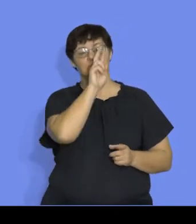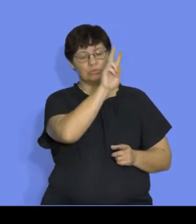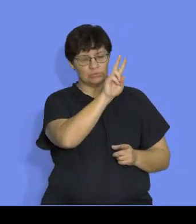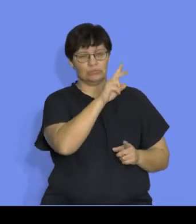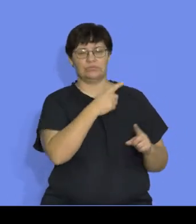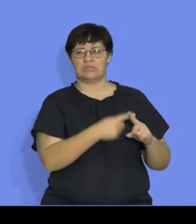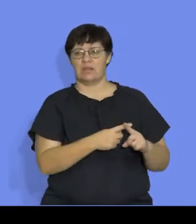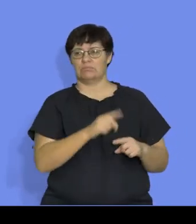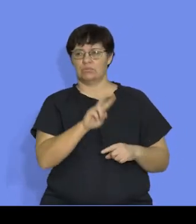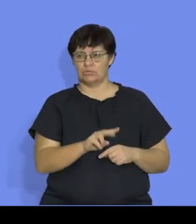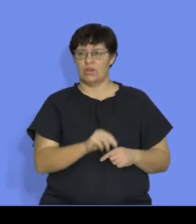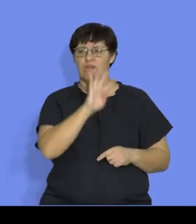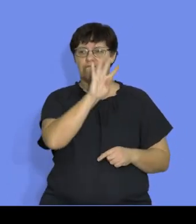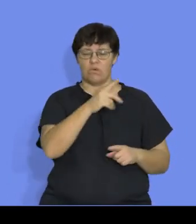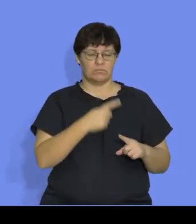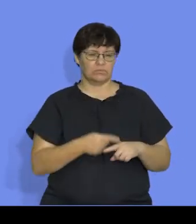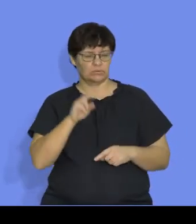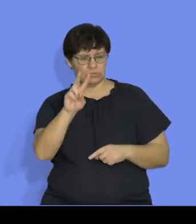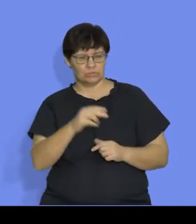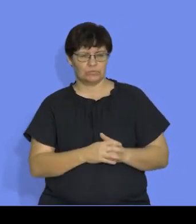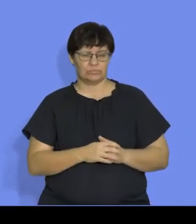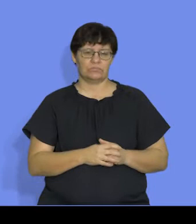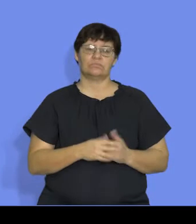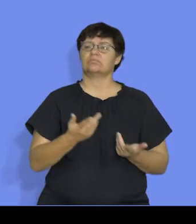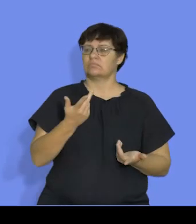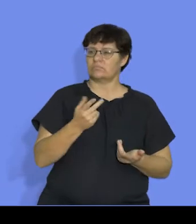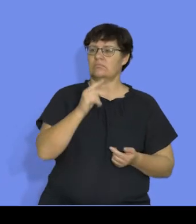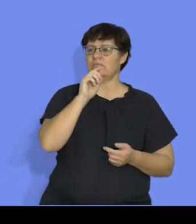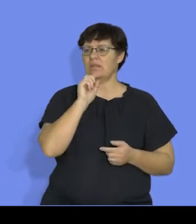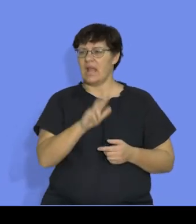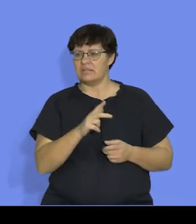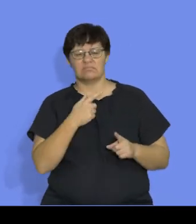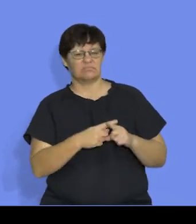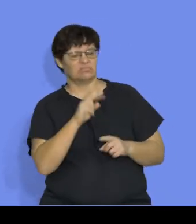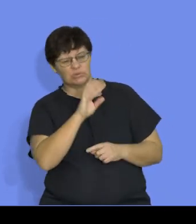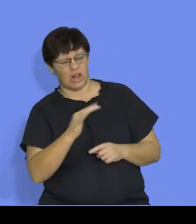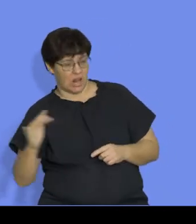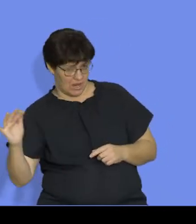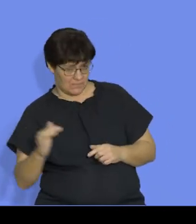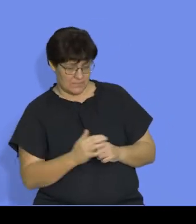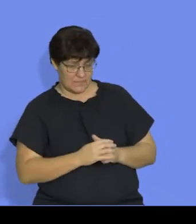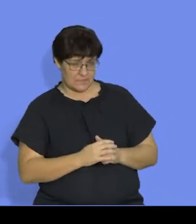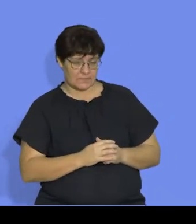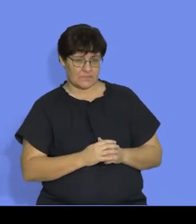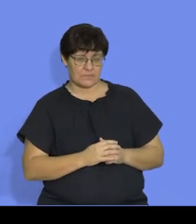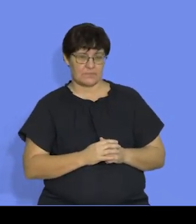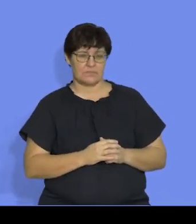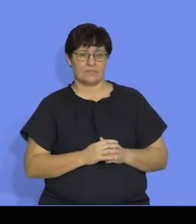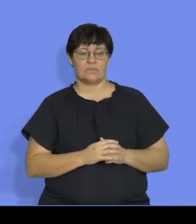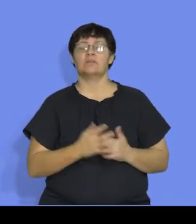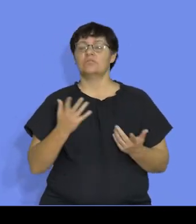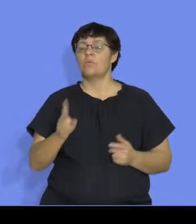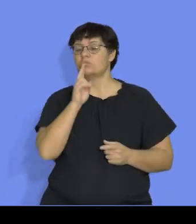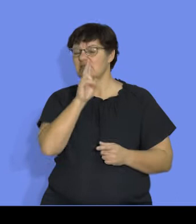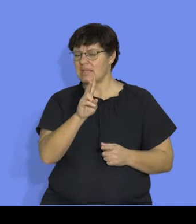multiplied by 4, and 4 has been multiplied by 2, 8 has been multiplied by 2 going on. So we want to see if there's actually